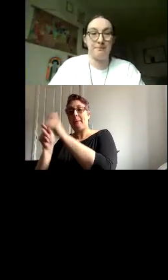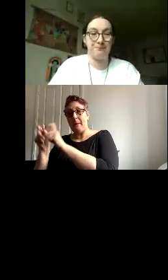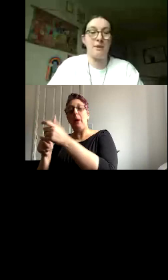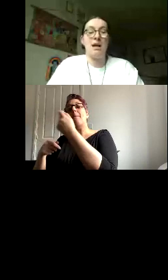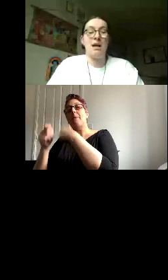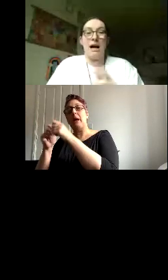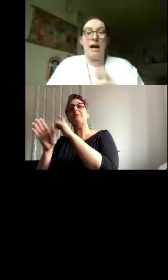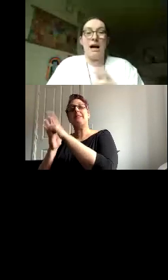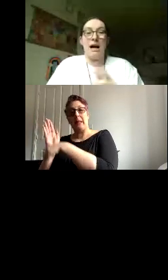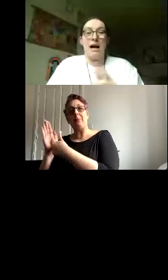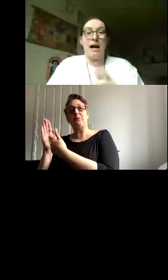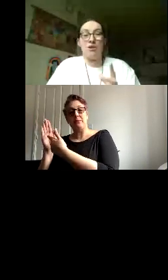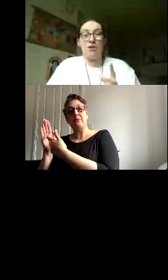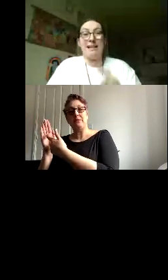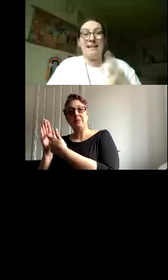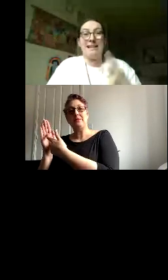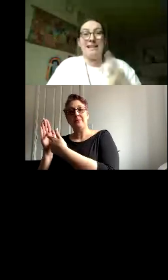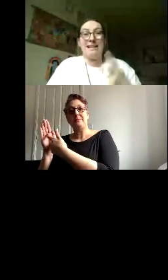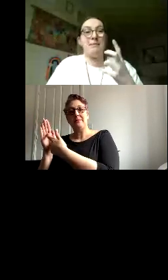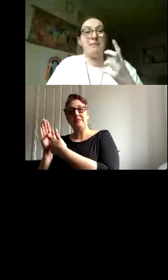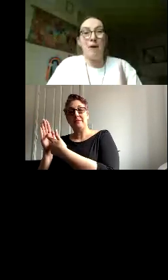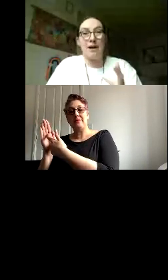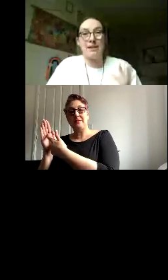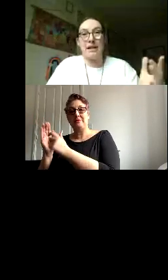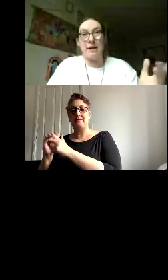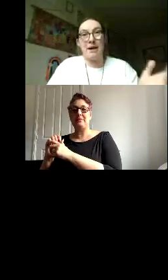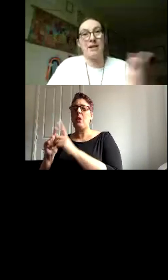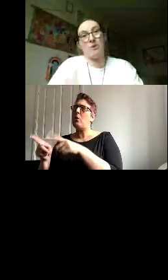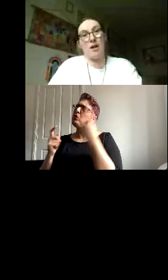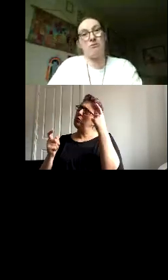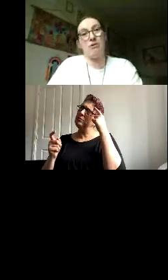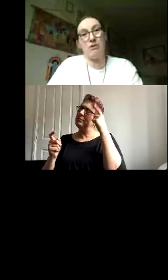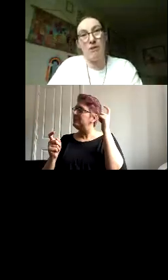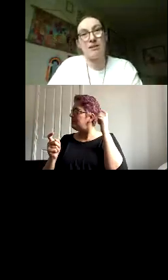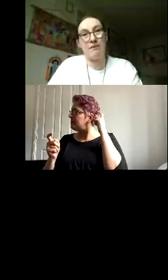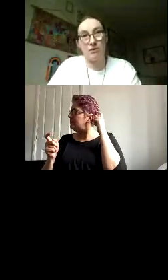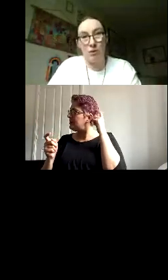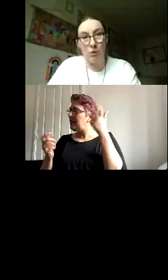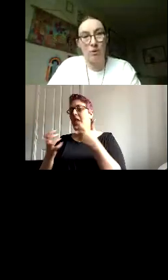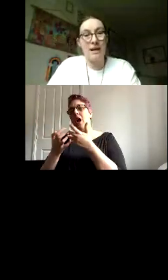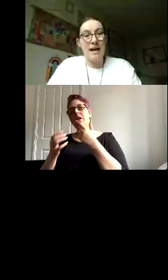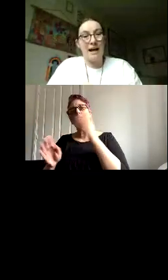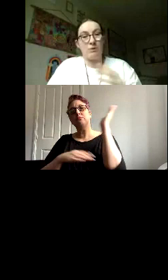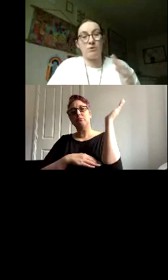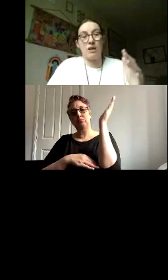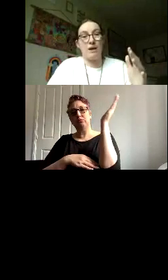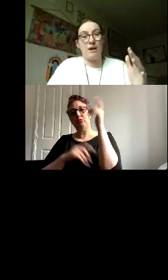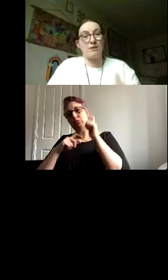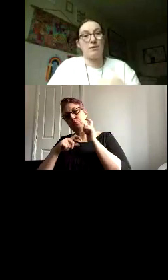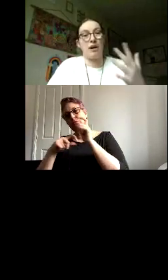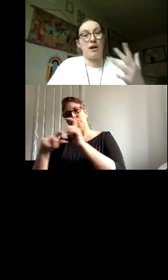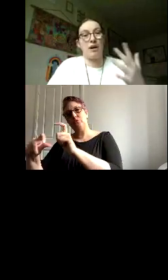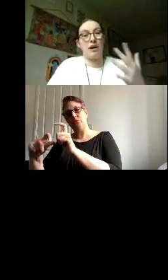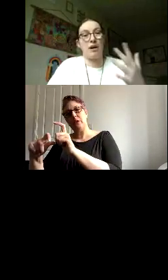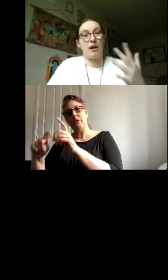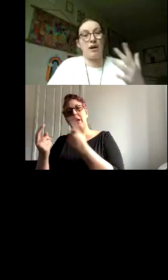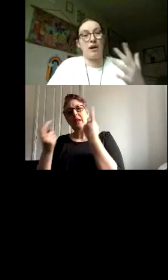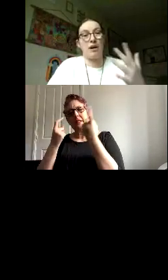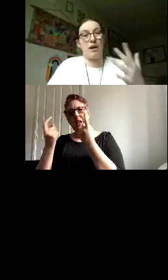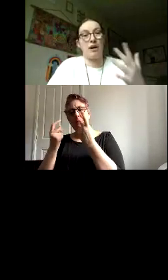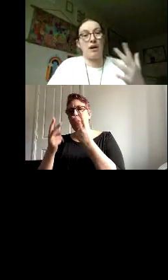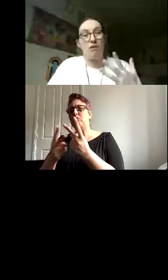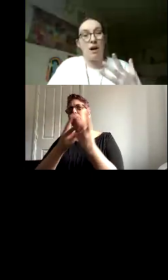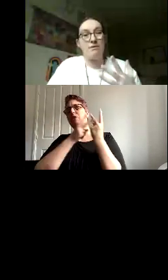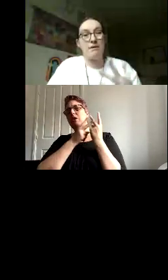And I want us to really keep this in mind as we go through the rest of our talk, and also as we start to act on